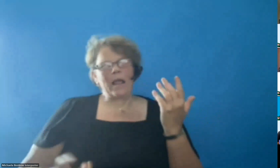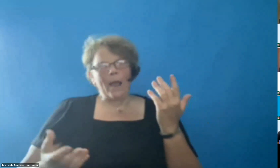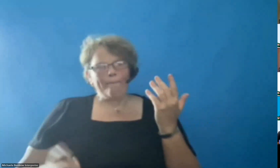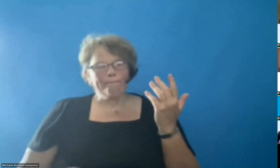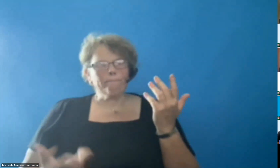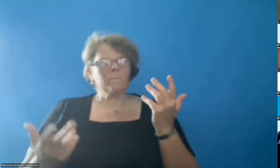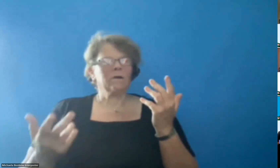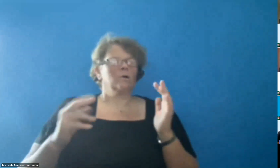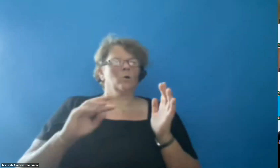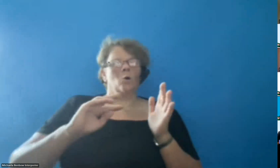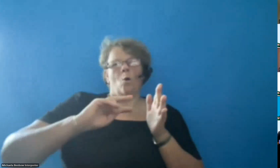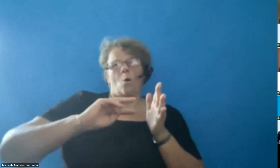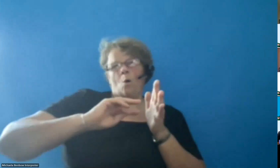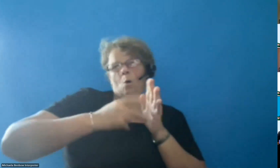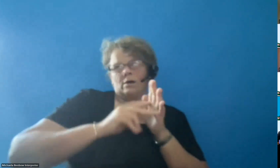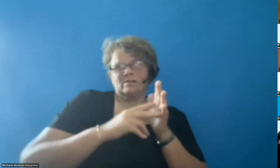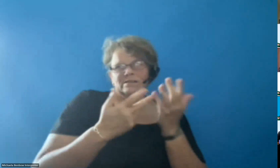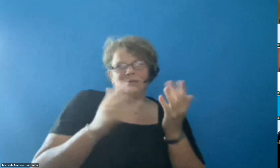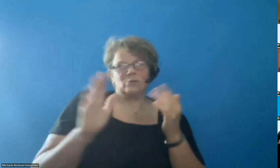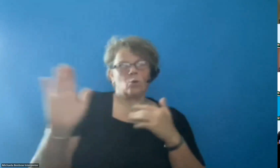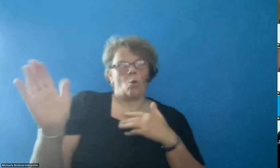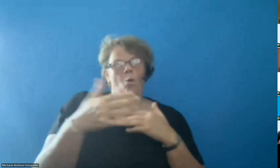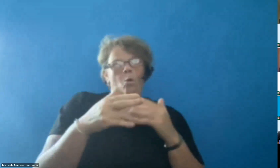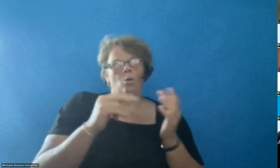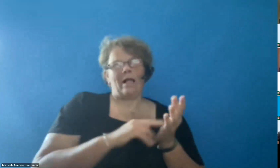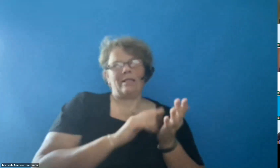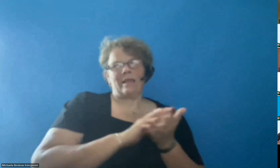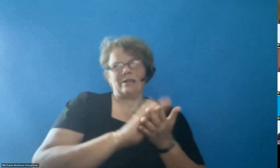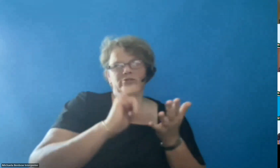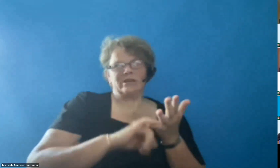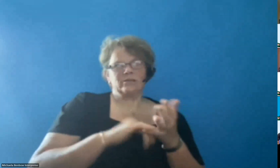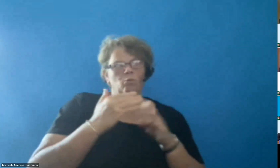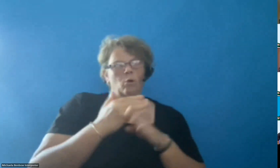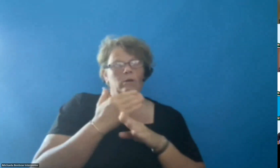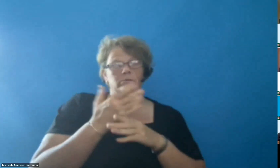include all NHS workers, such as cleaners?